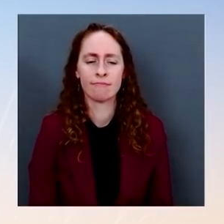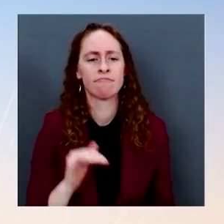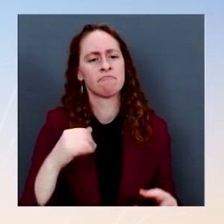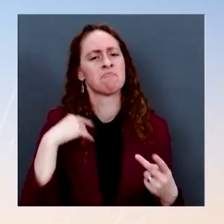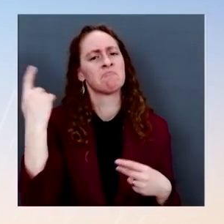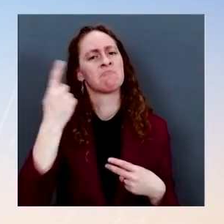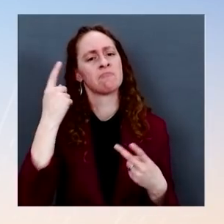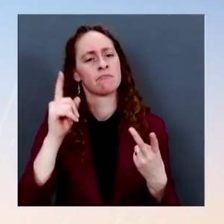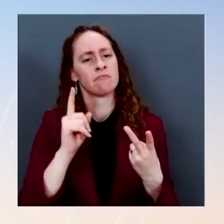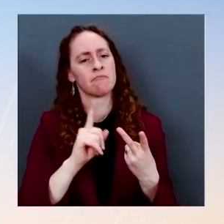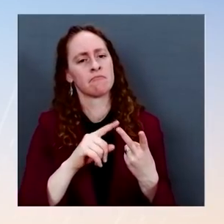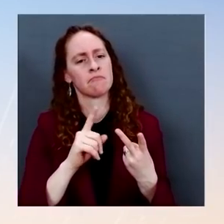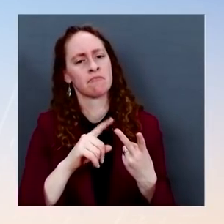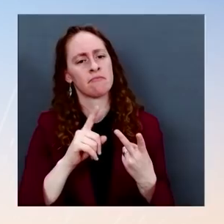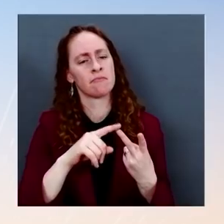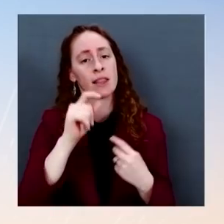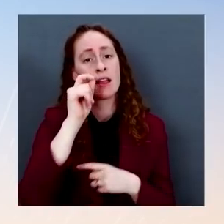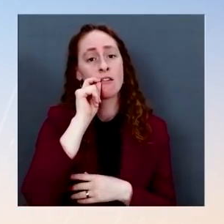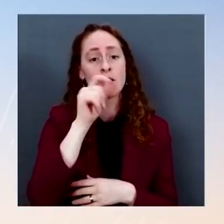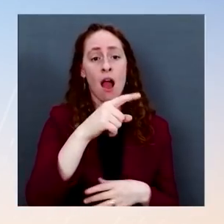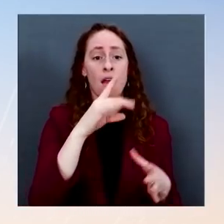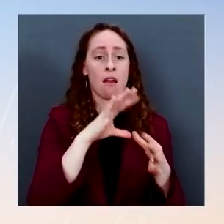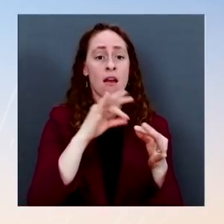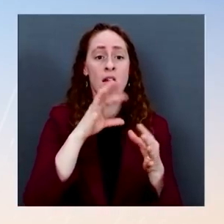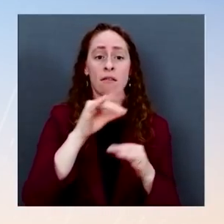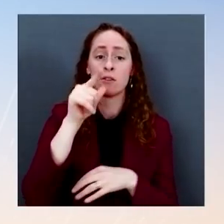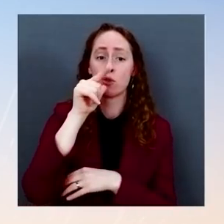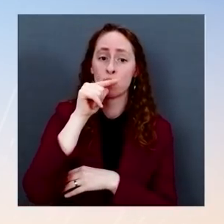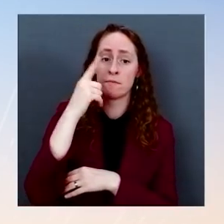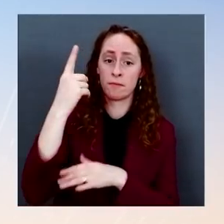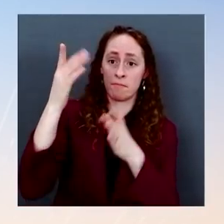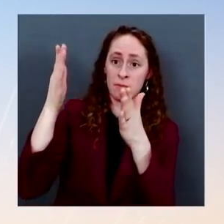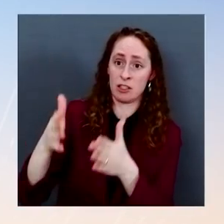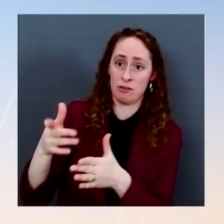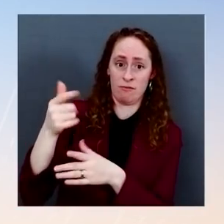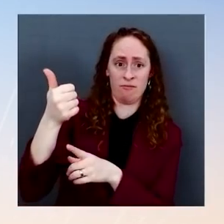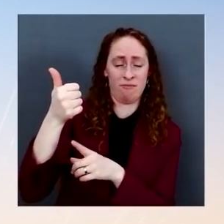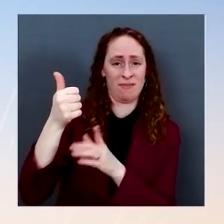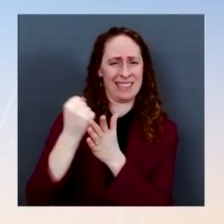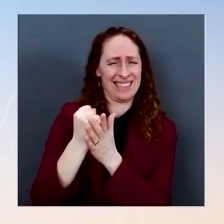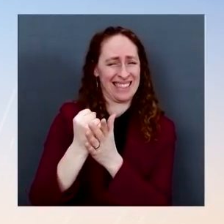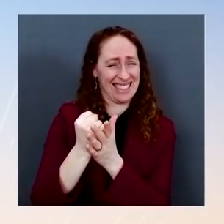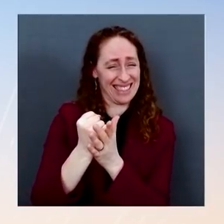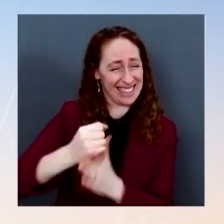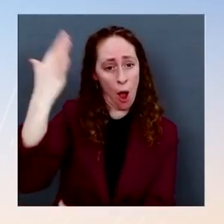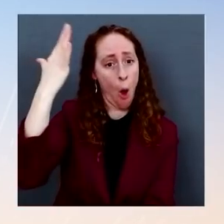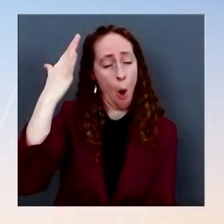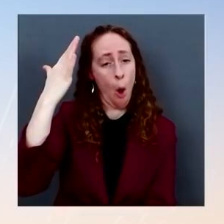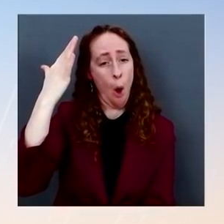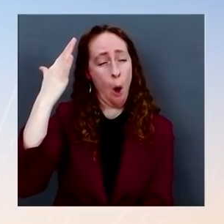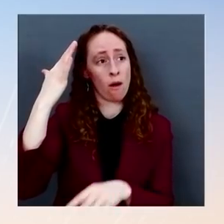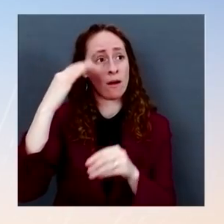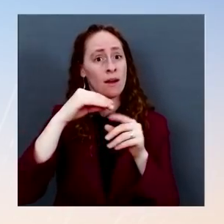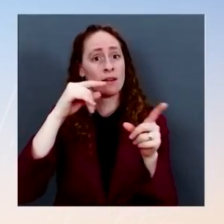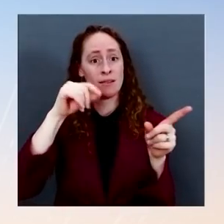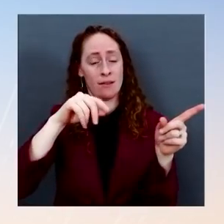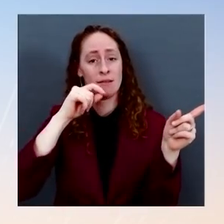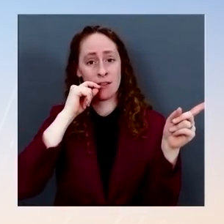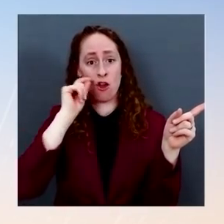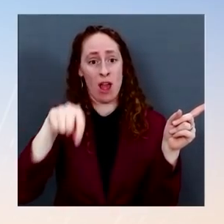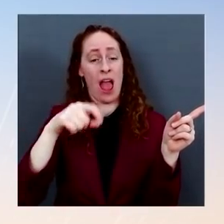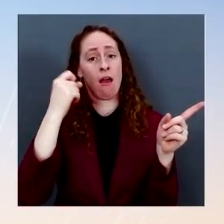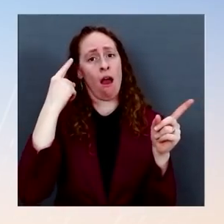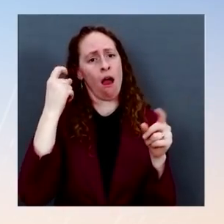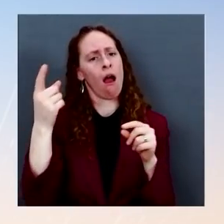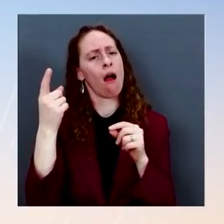Akhmatov, is part of a Russian plot to overthrow him. Is the U.S. considering